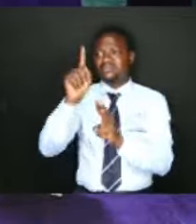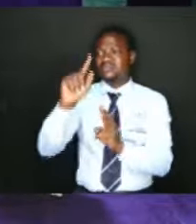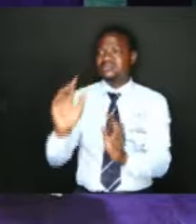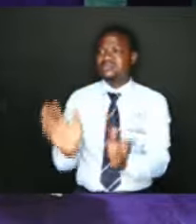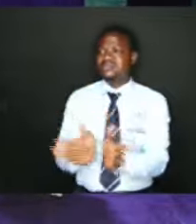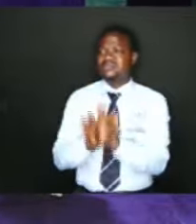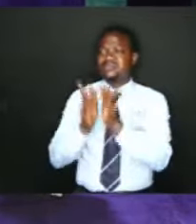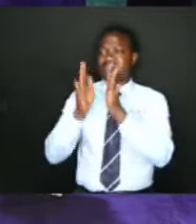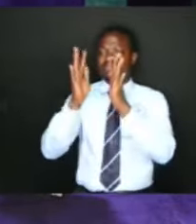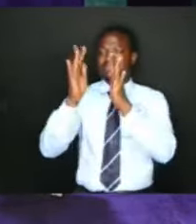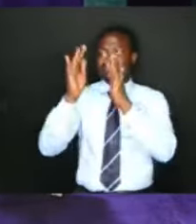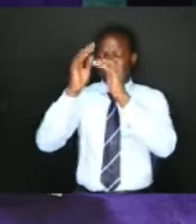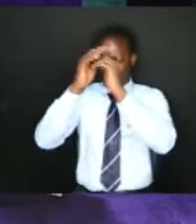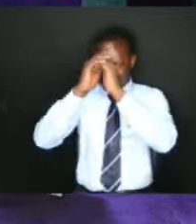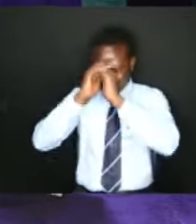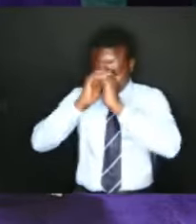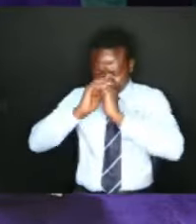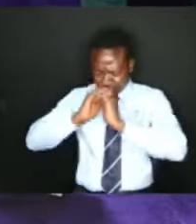adored.